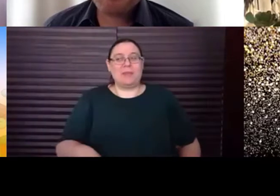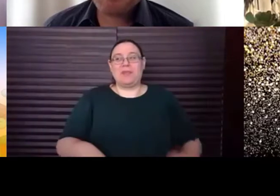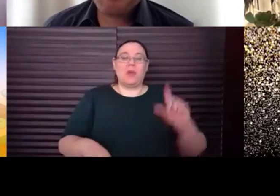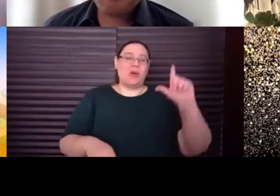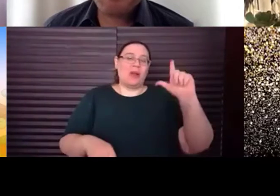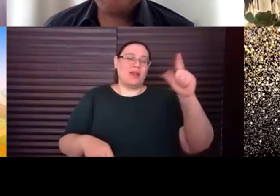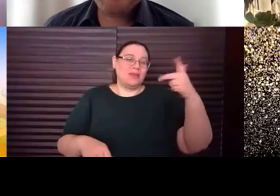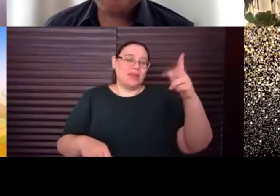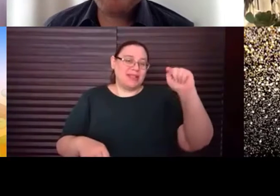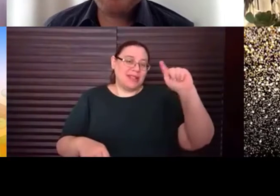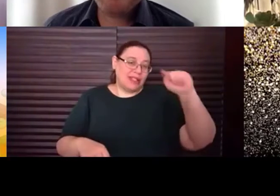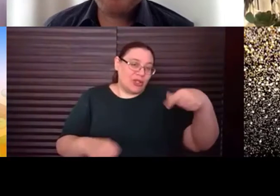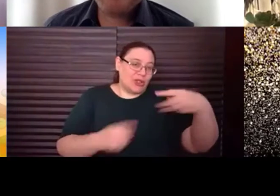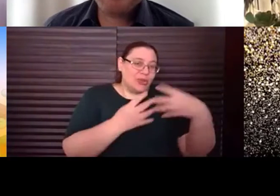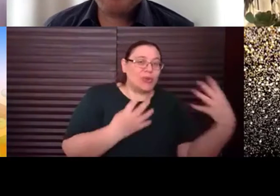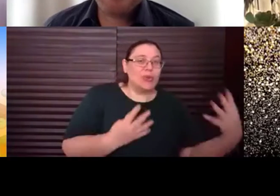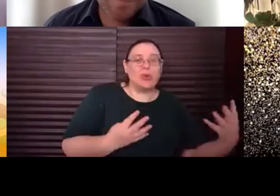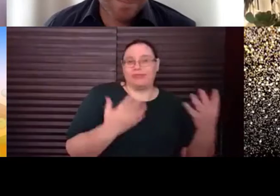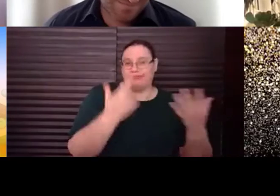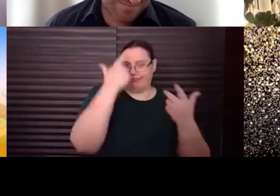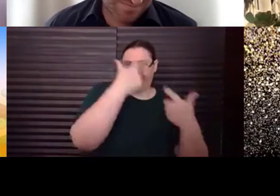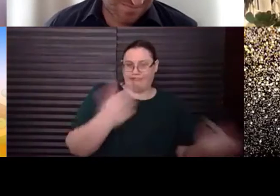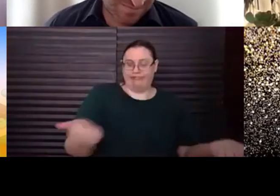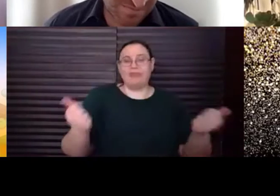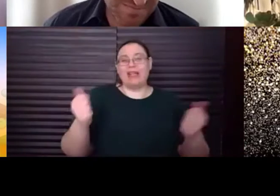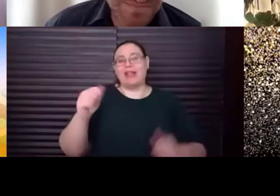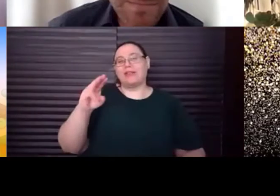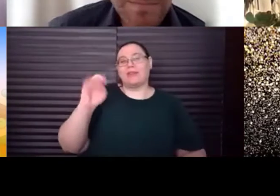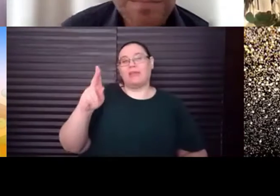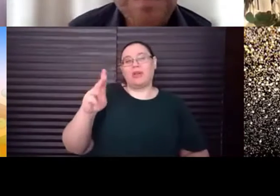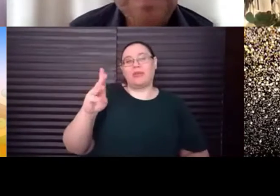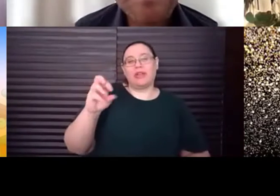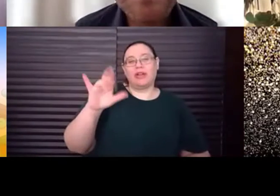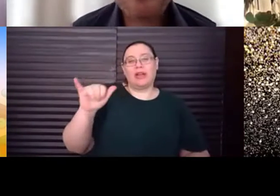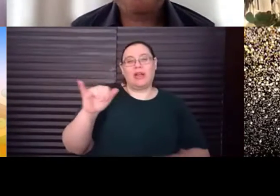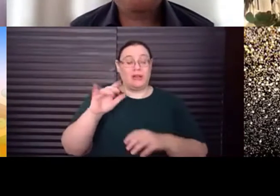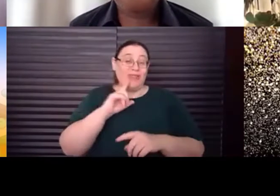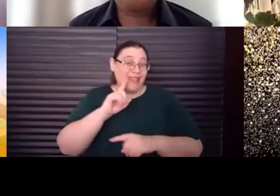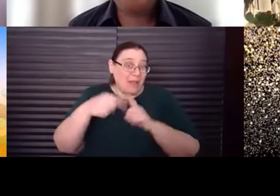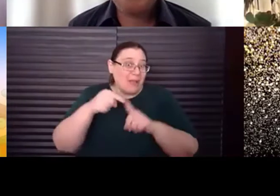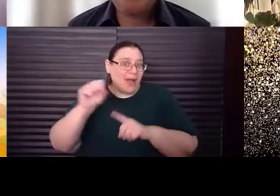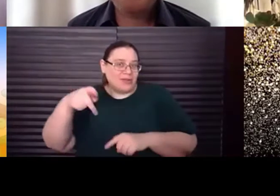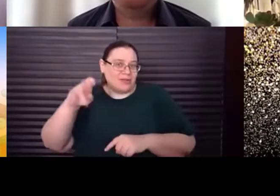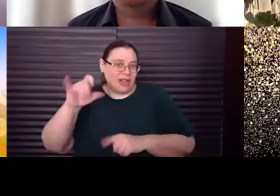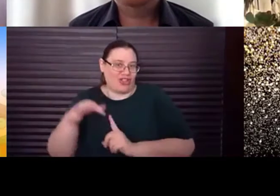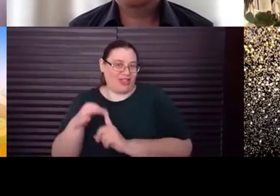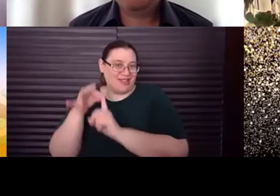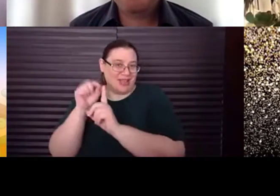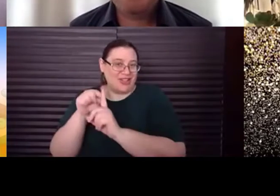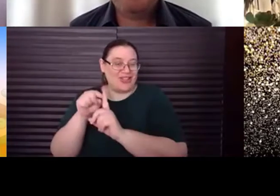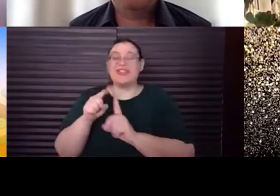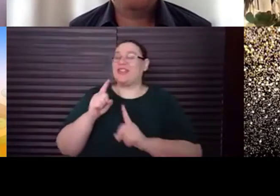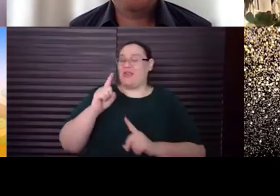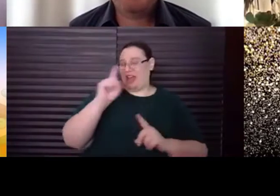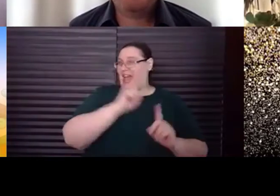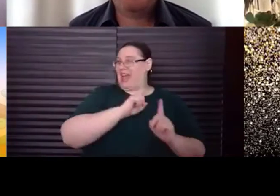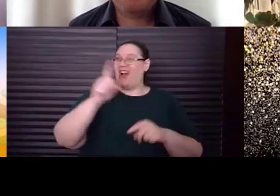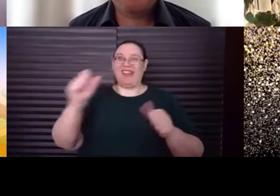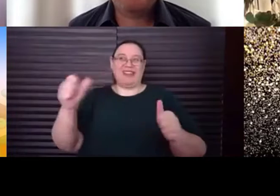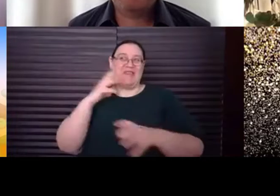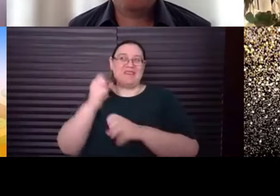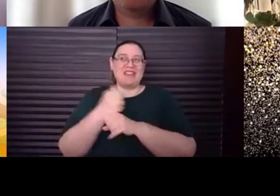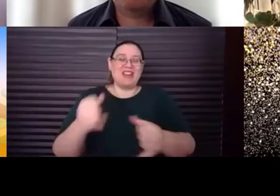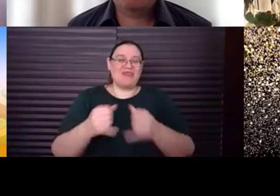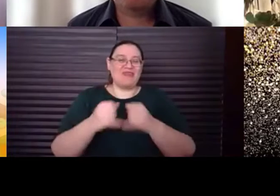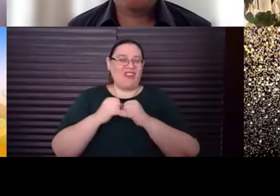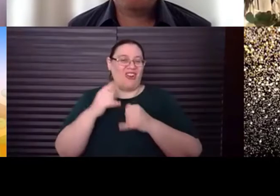LGBTQ. So it's a mockumentary on special, actually. So I go thinking I'm going to get an award